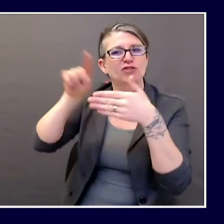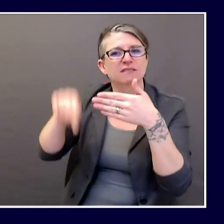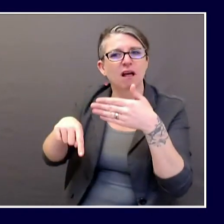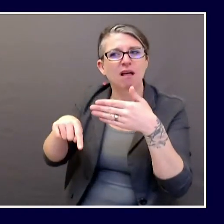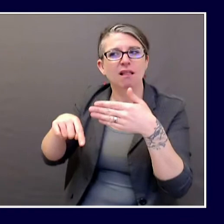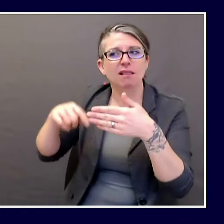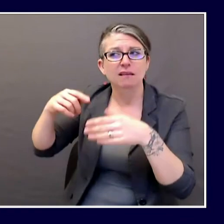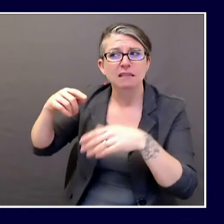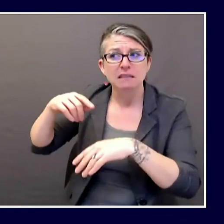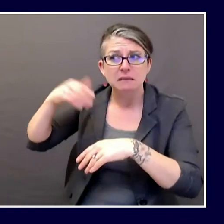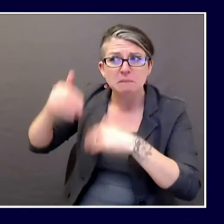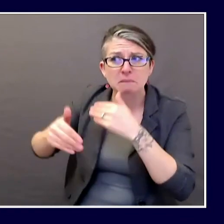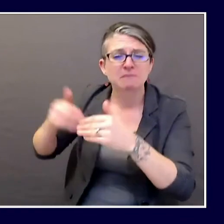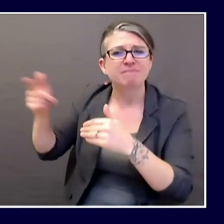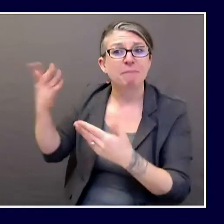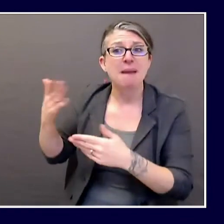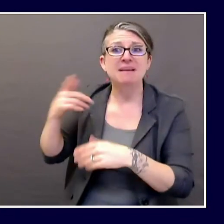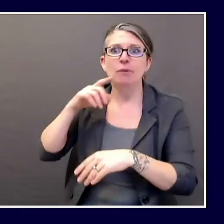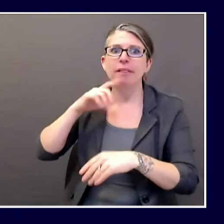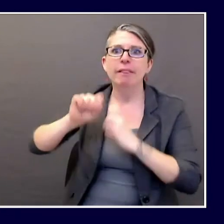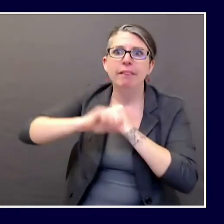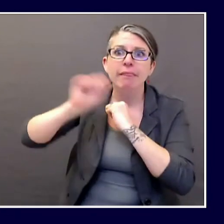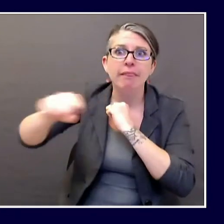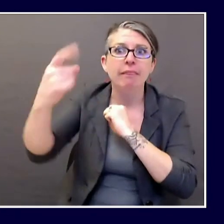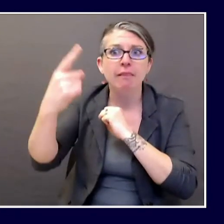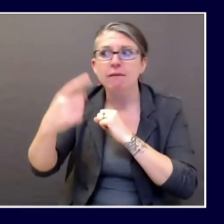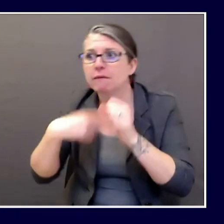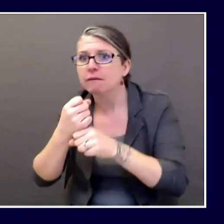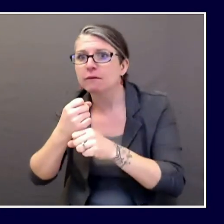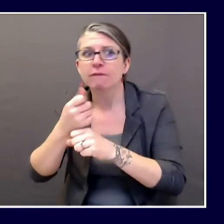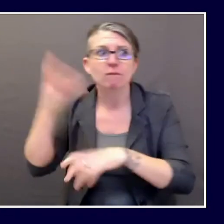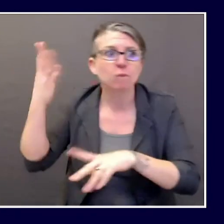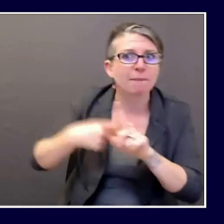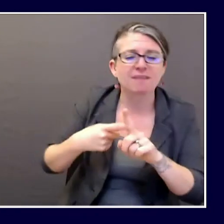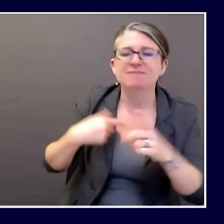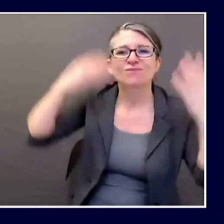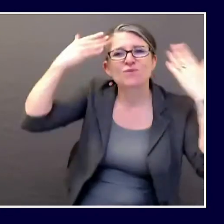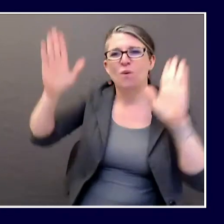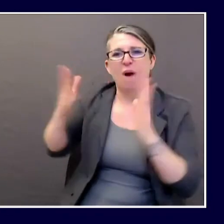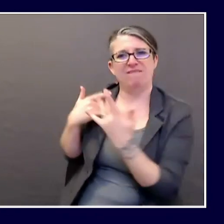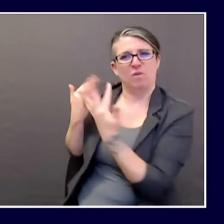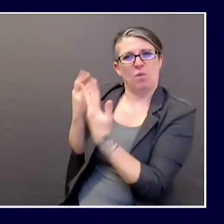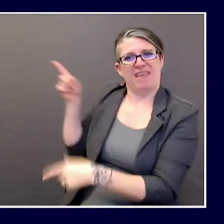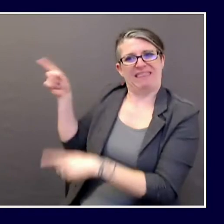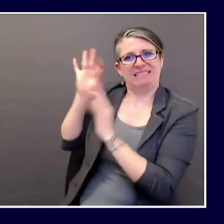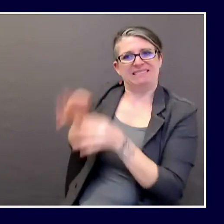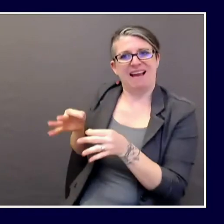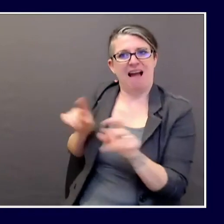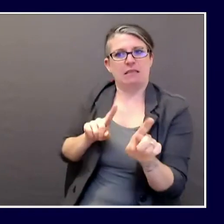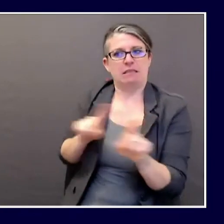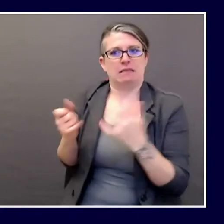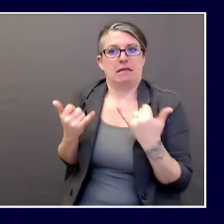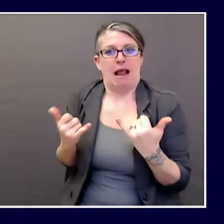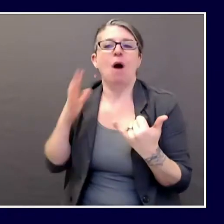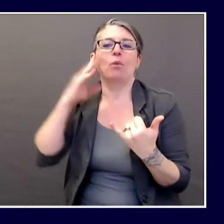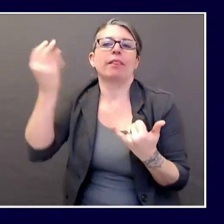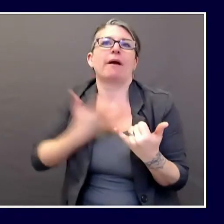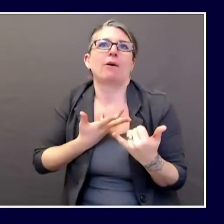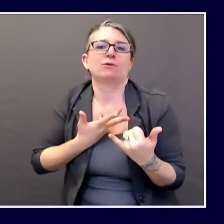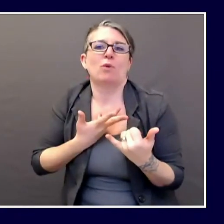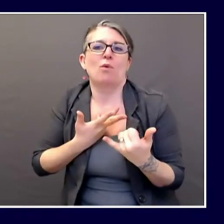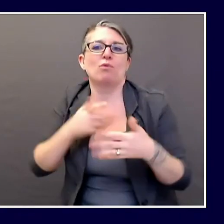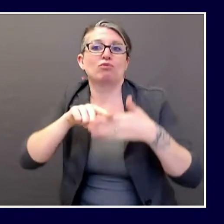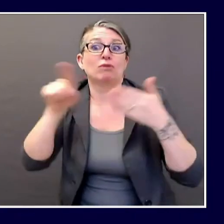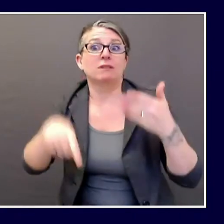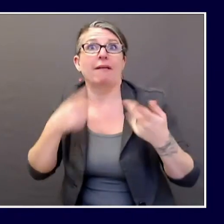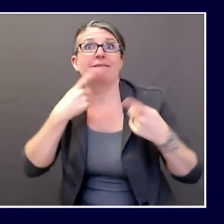fall. Now that there's one last note there, Megan. You mentioned the notion that this has been